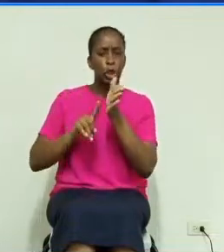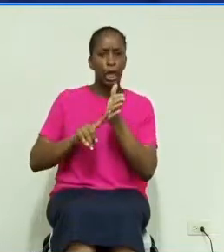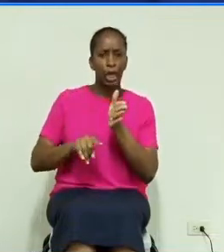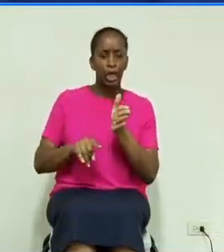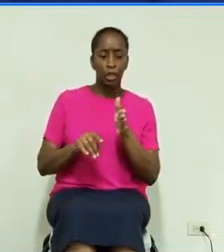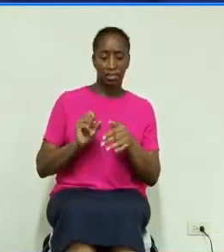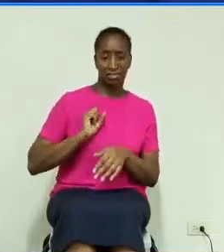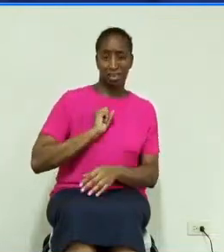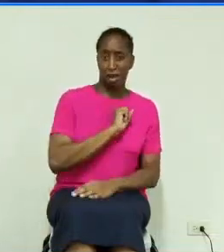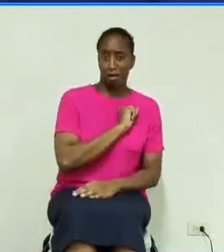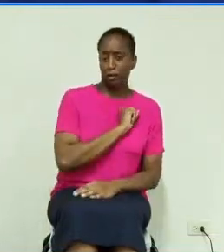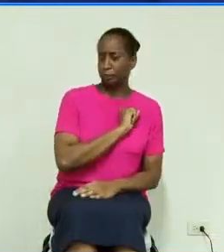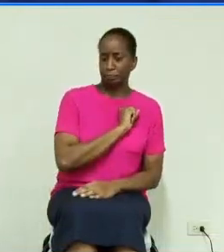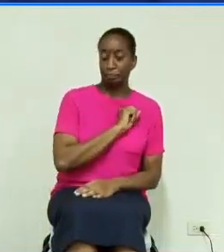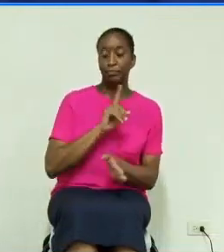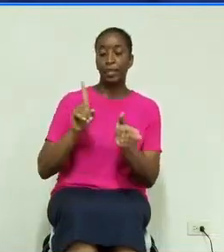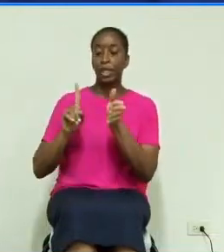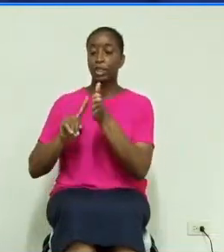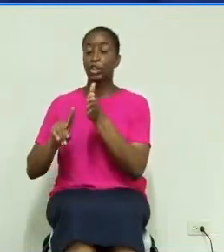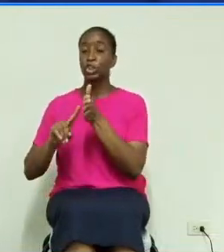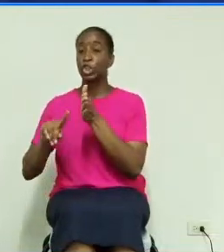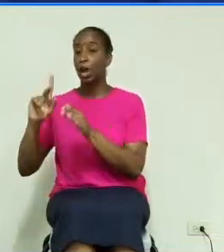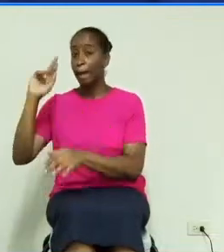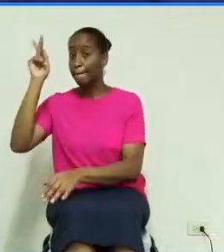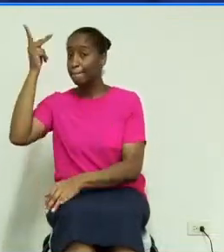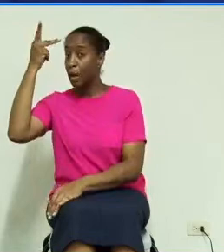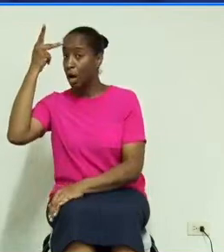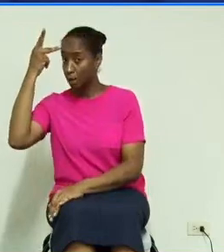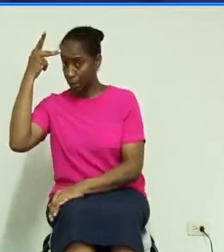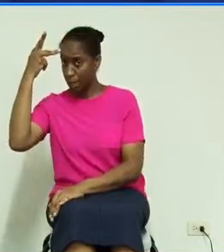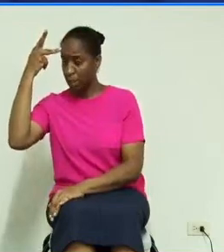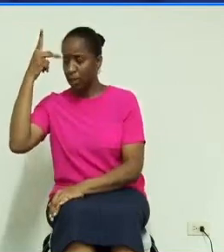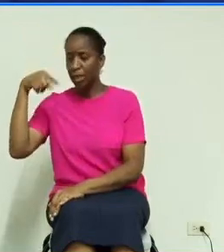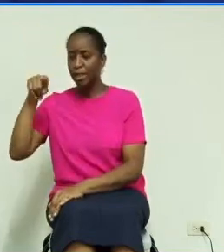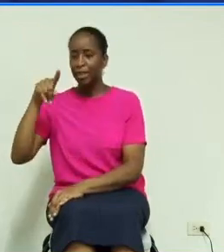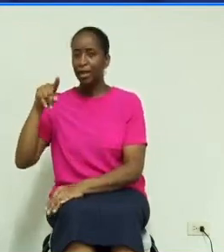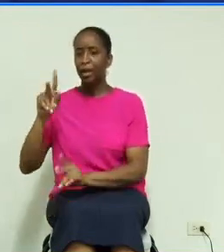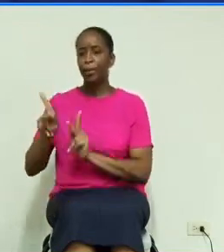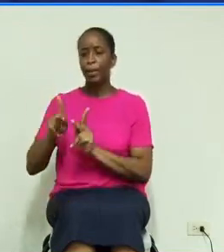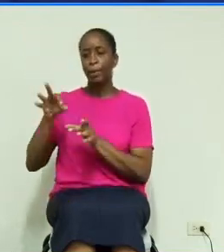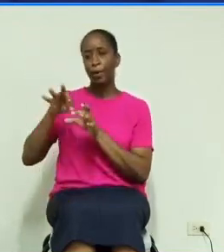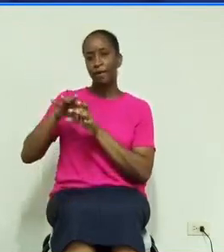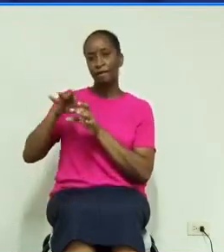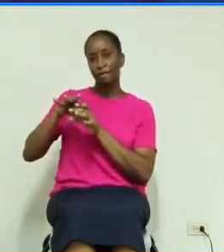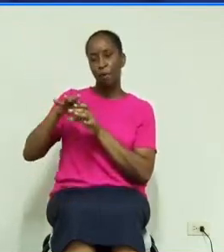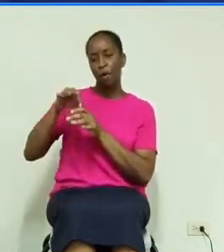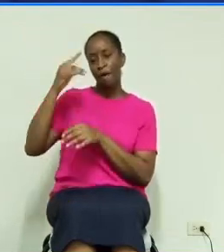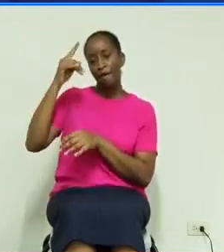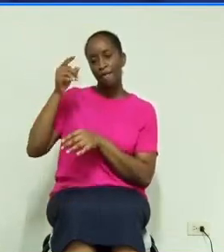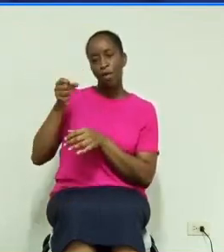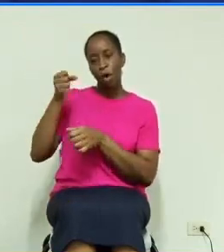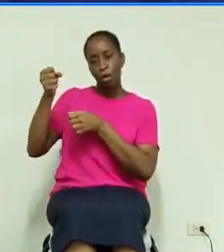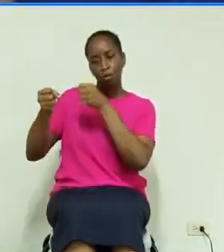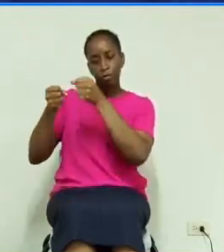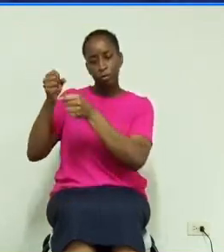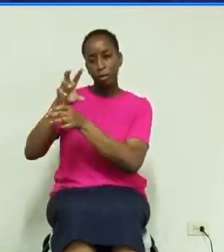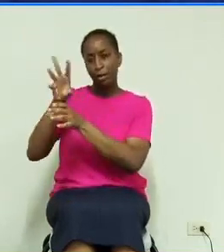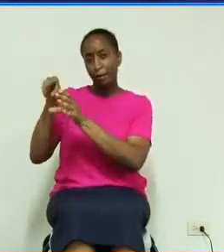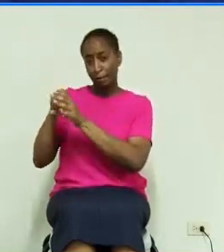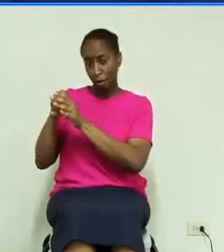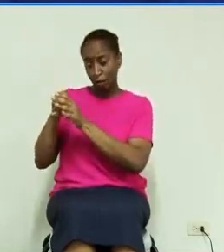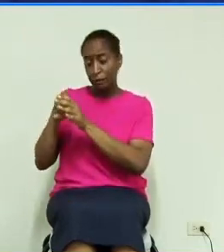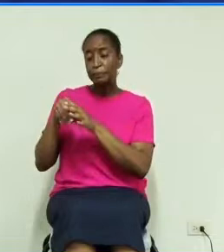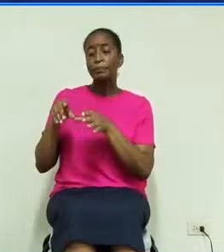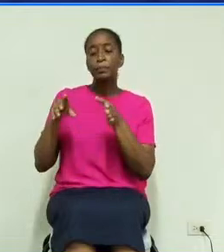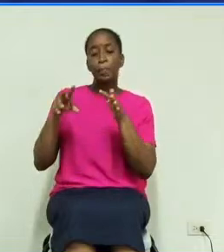These statistics have shown that numbers are actually on the decline. They're actually on the decline or they are stagnating, right? So if we think